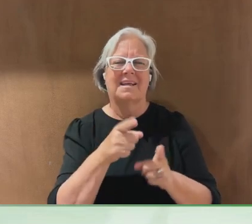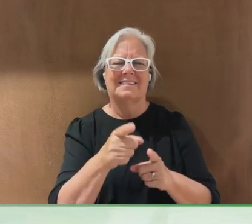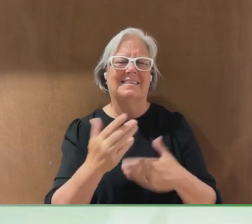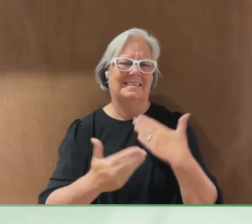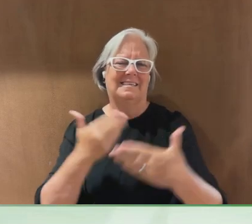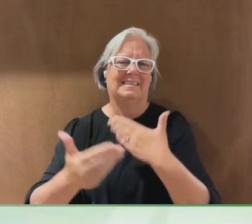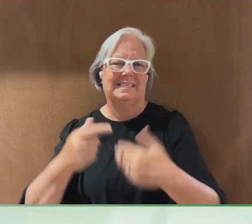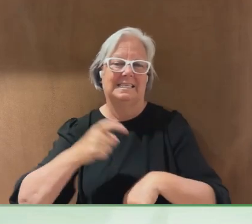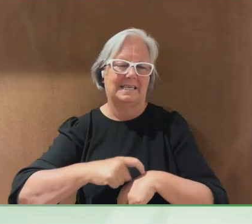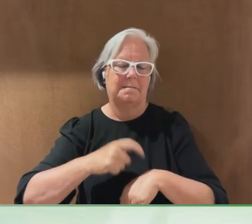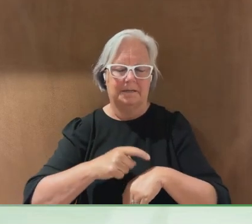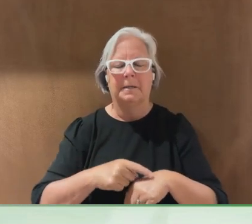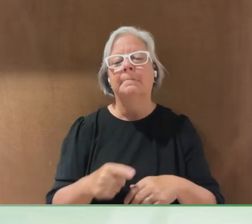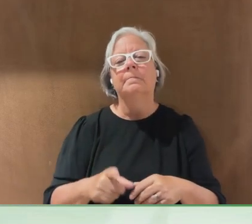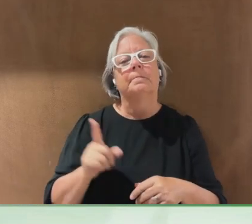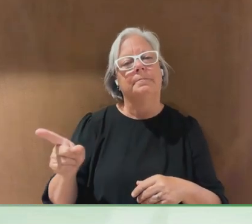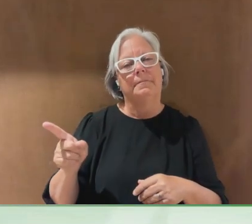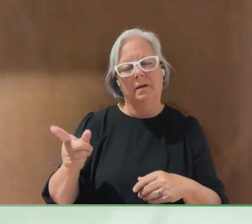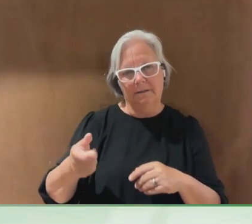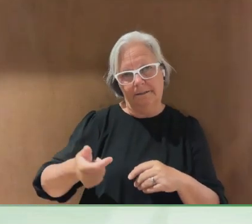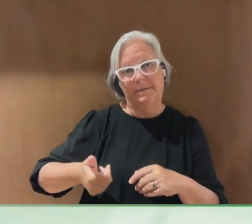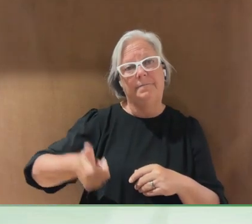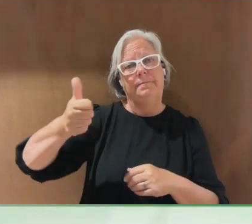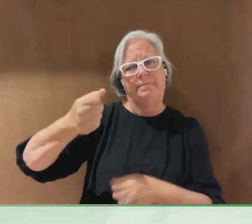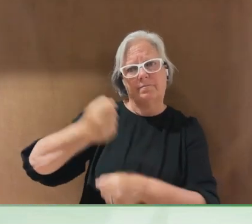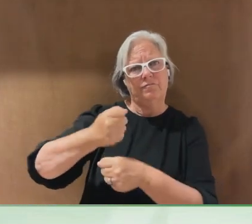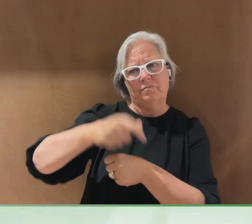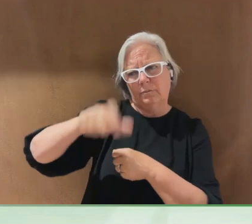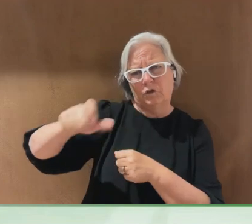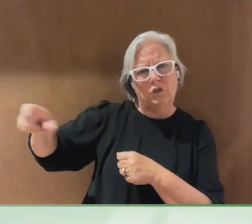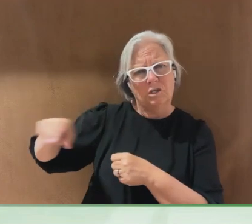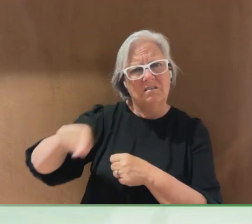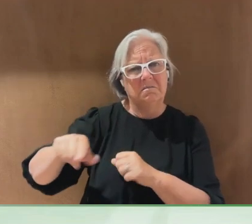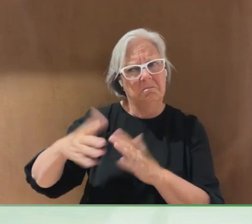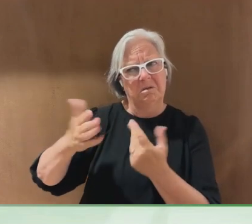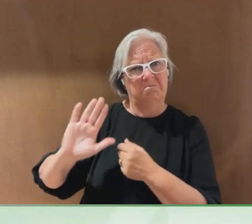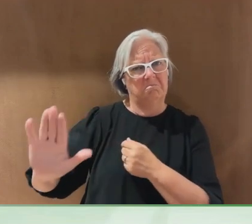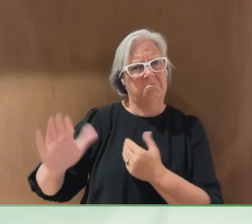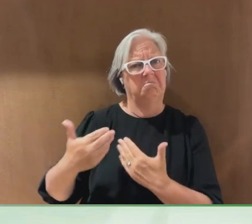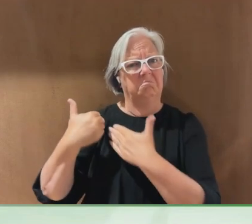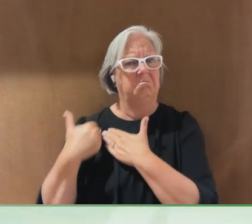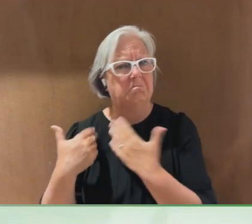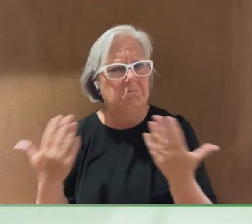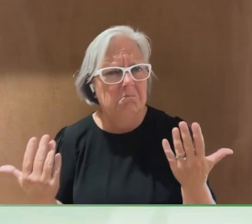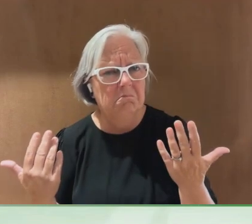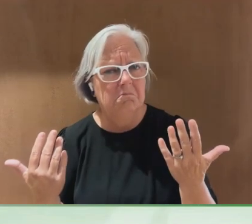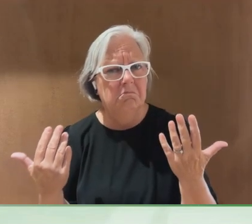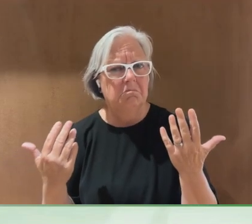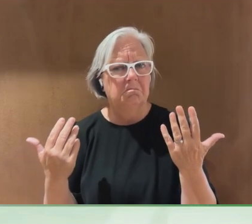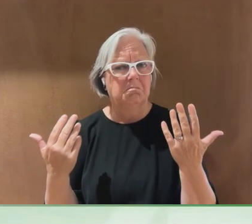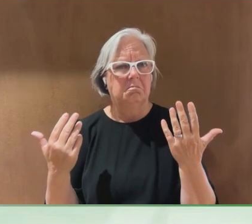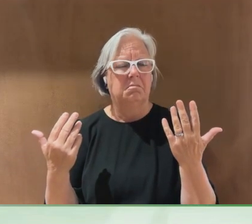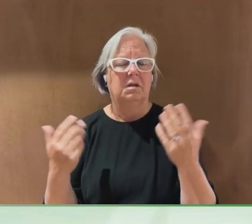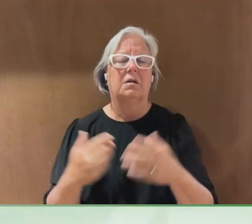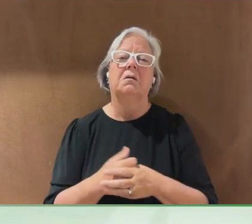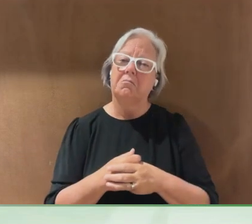What's the role of the employers in this picture? That's a good question. Bianca. Oh,